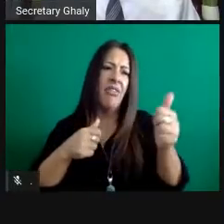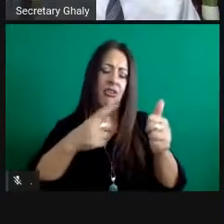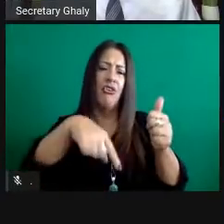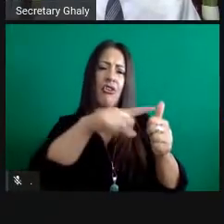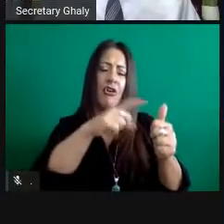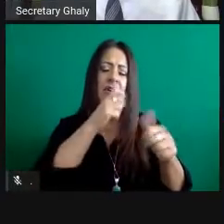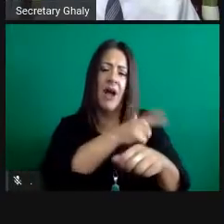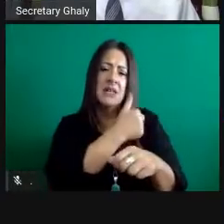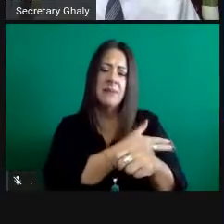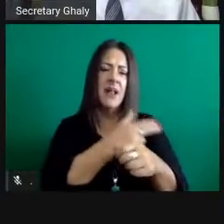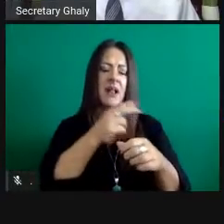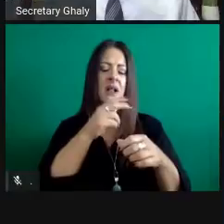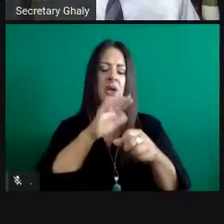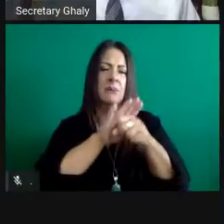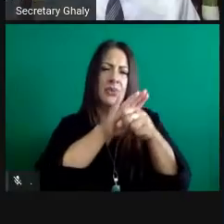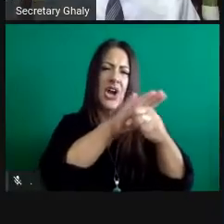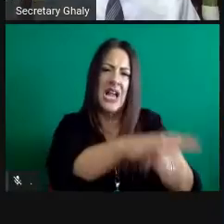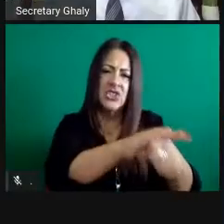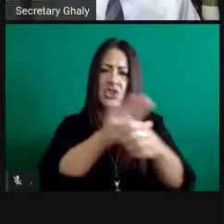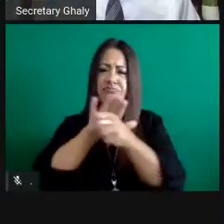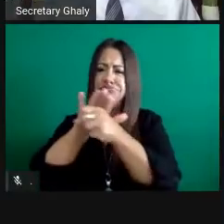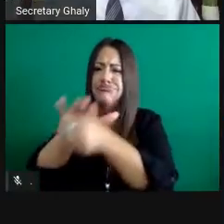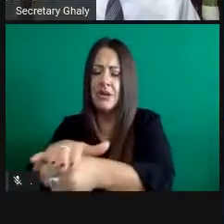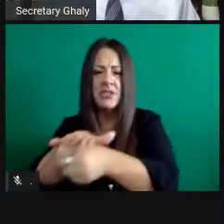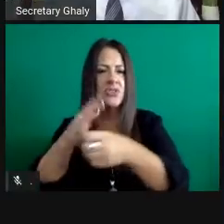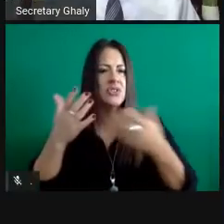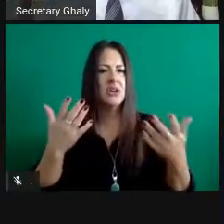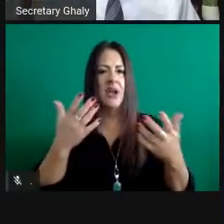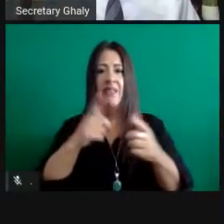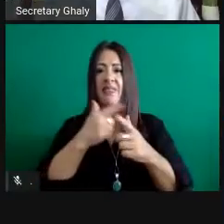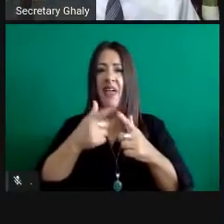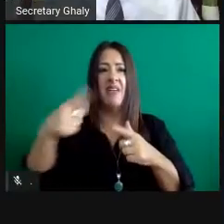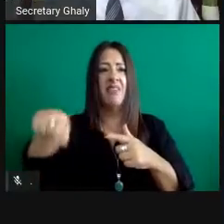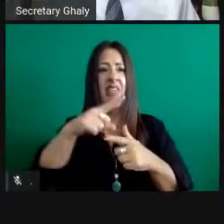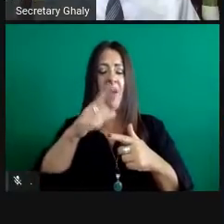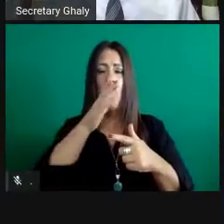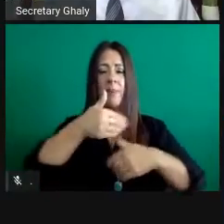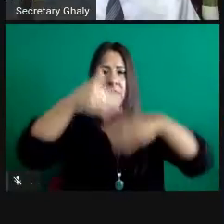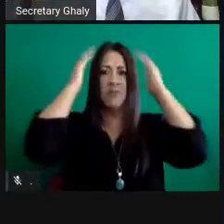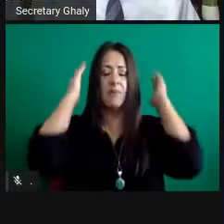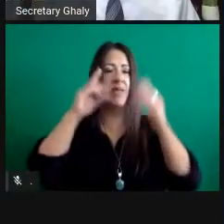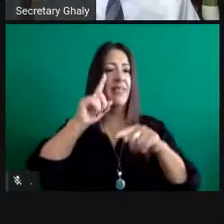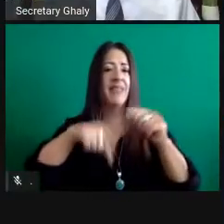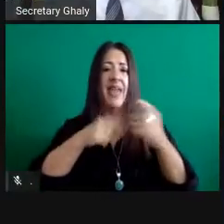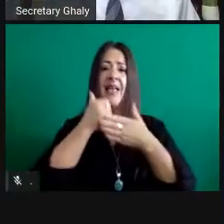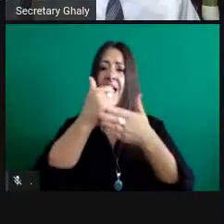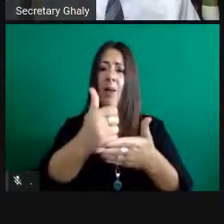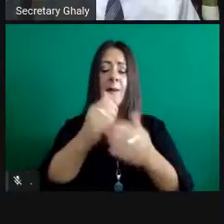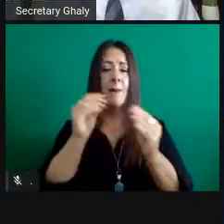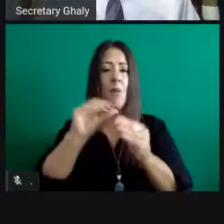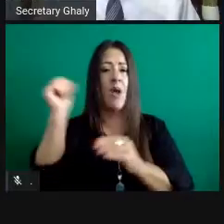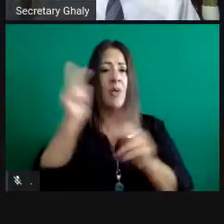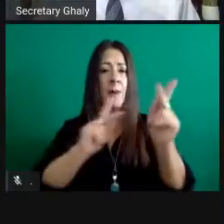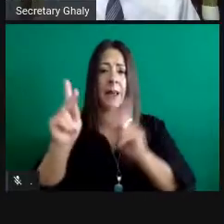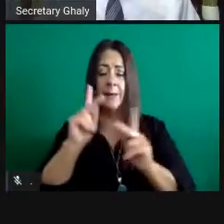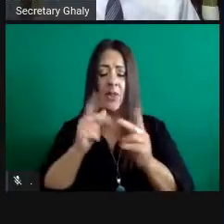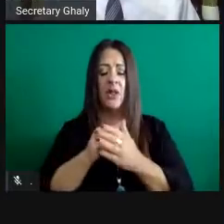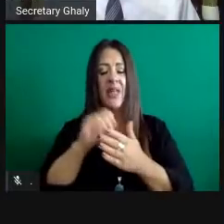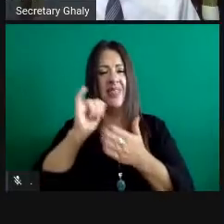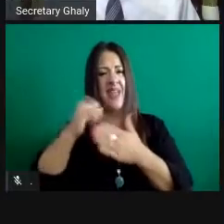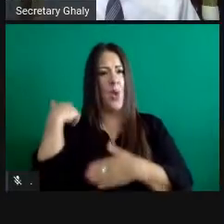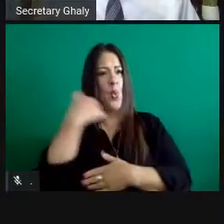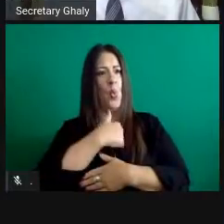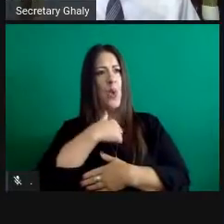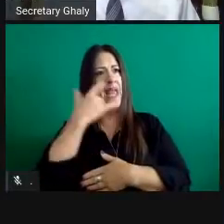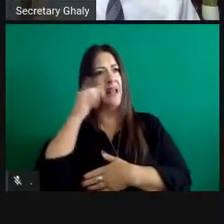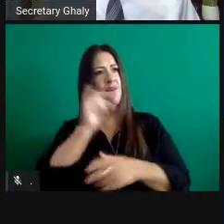so far before we're not able to deliver the kind of care Californians have come to expect out of our